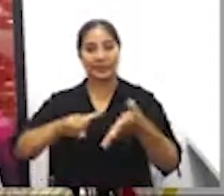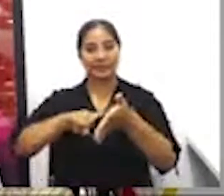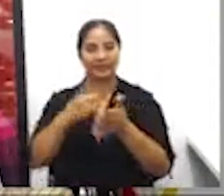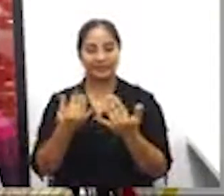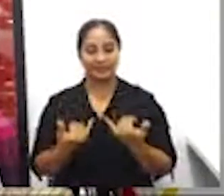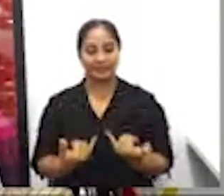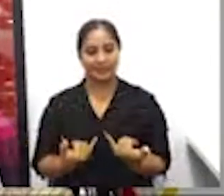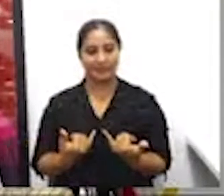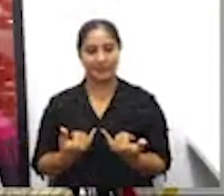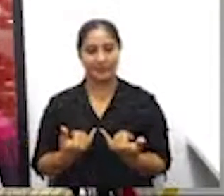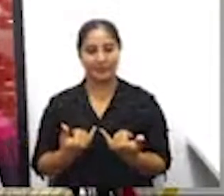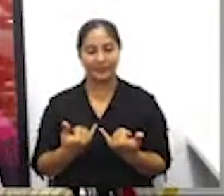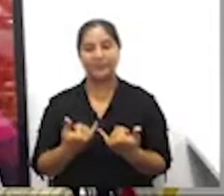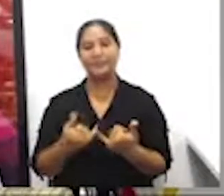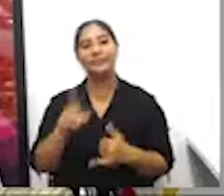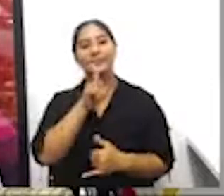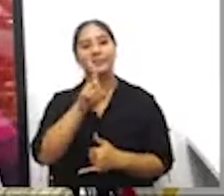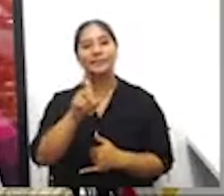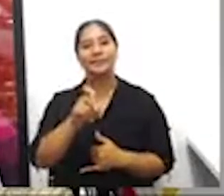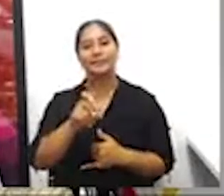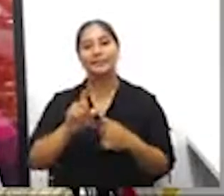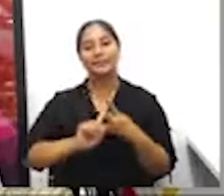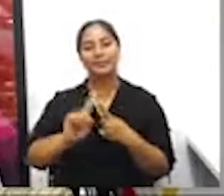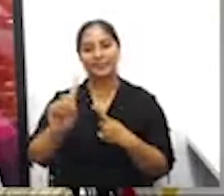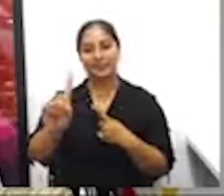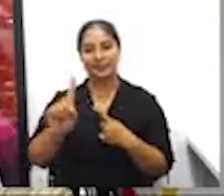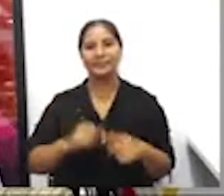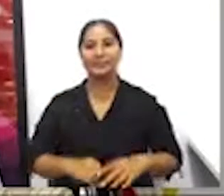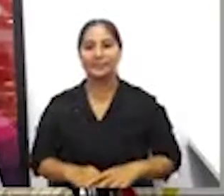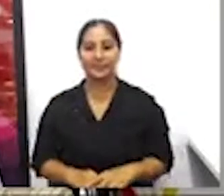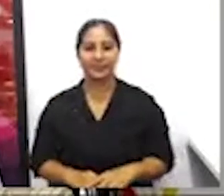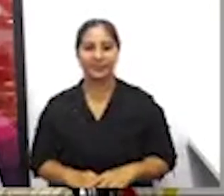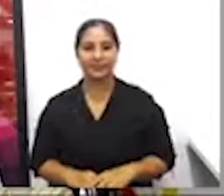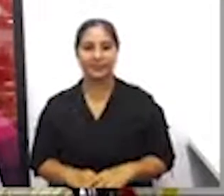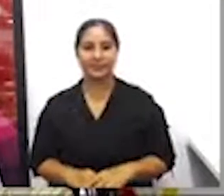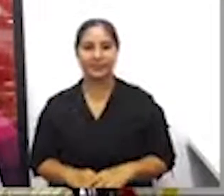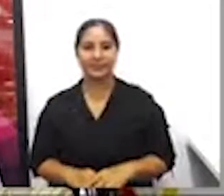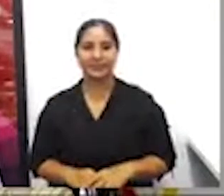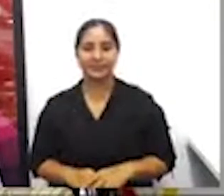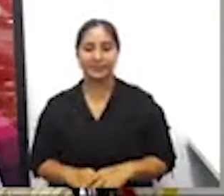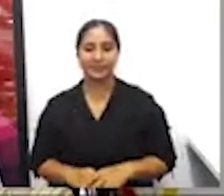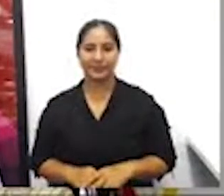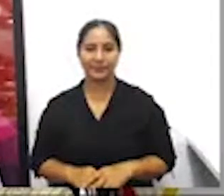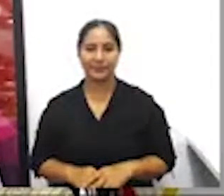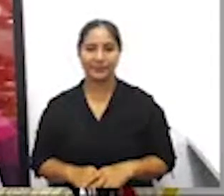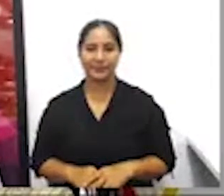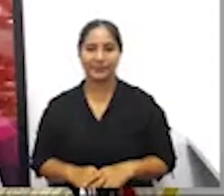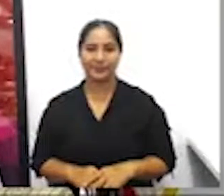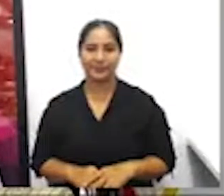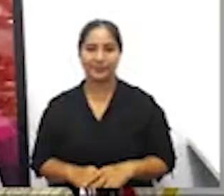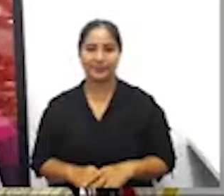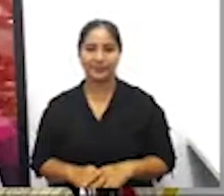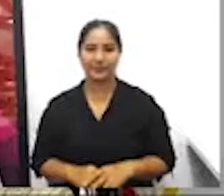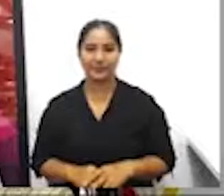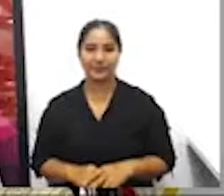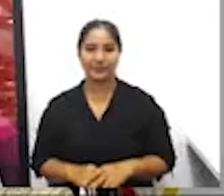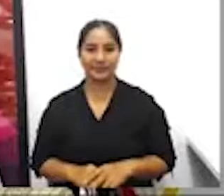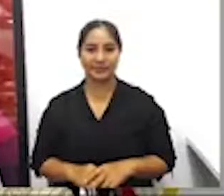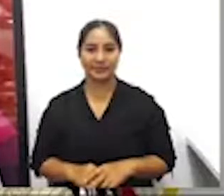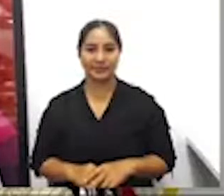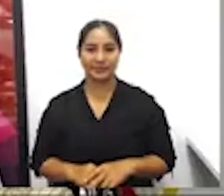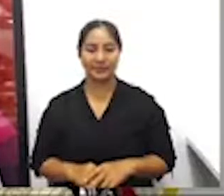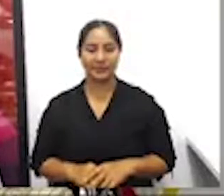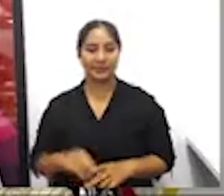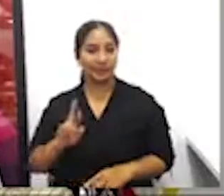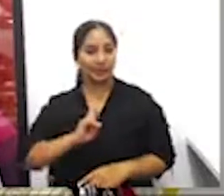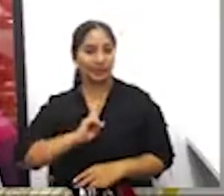Before answering to this question, probably you may give an opening remarks and then answer to the questions.